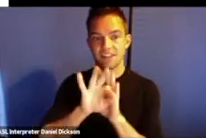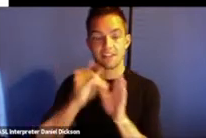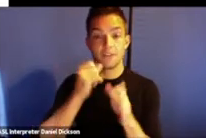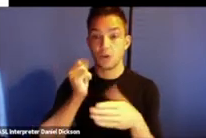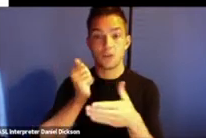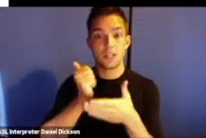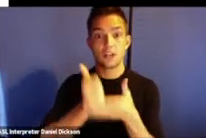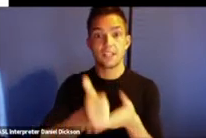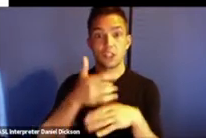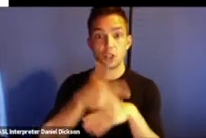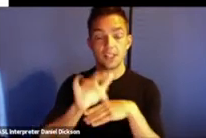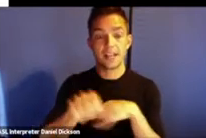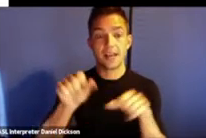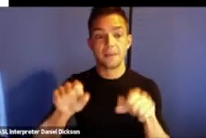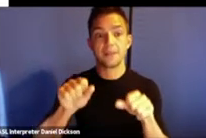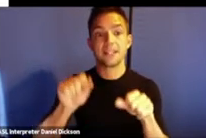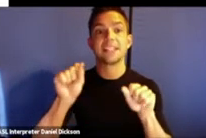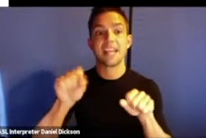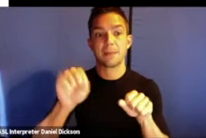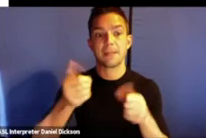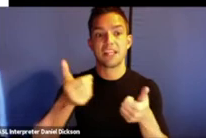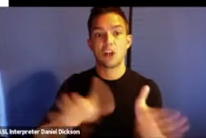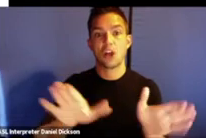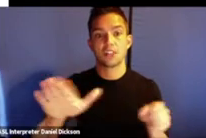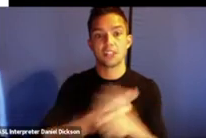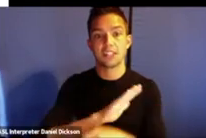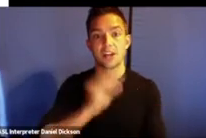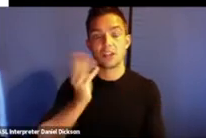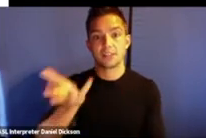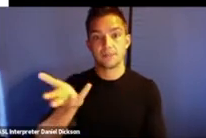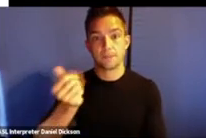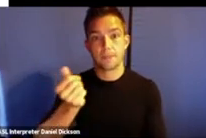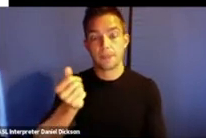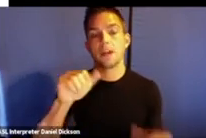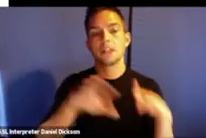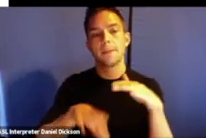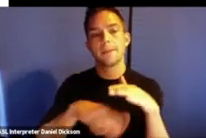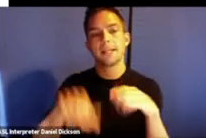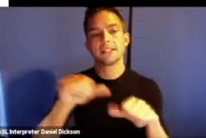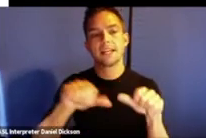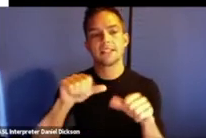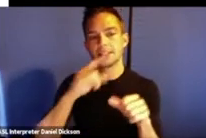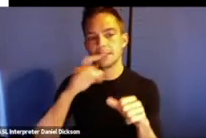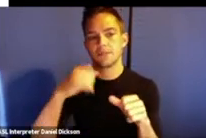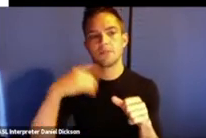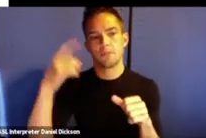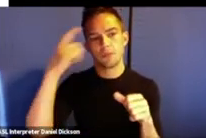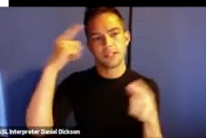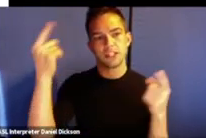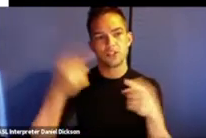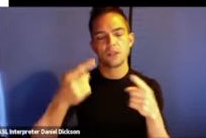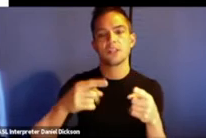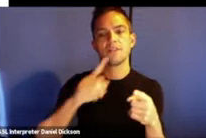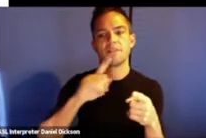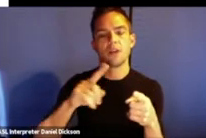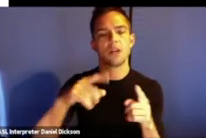early, that capability can be lost. The basic science for children with brain injuries is also very compelling, and we have